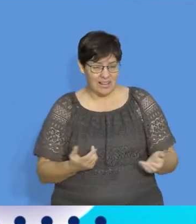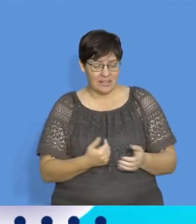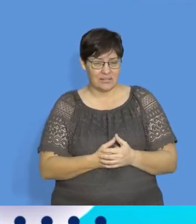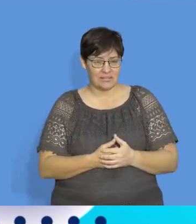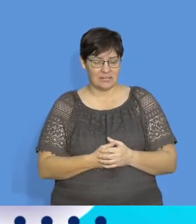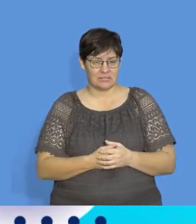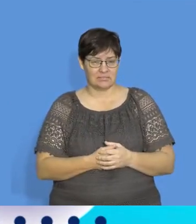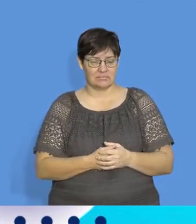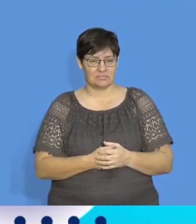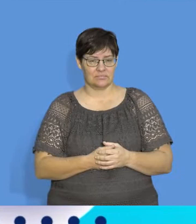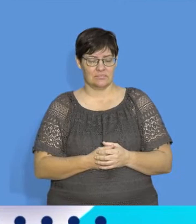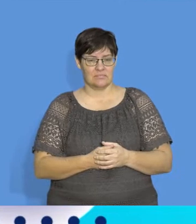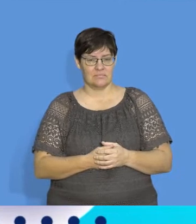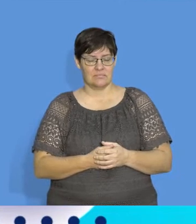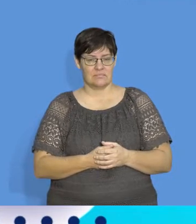Can you think of any?